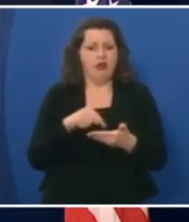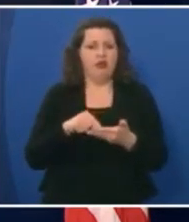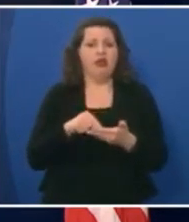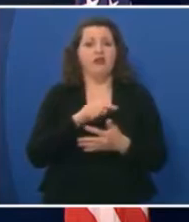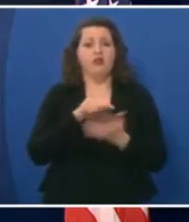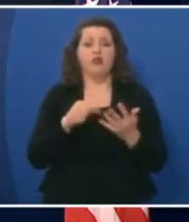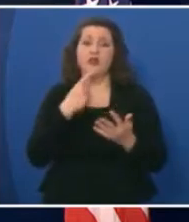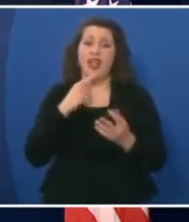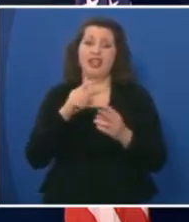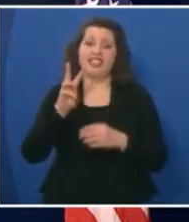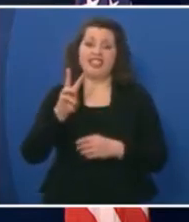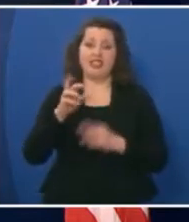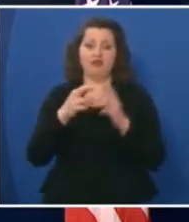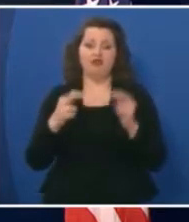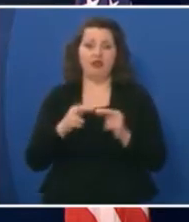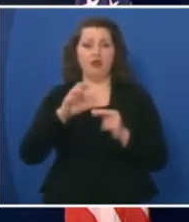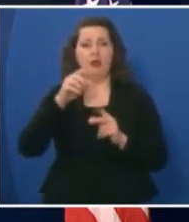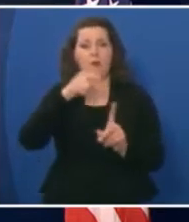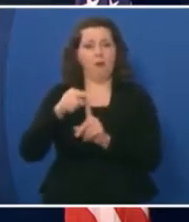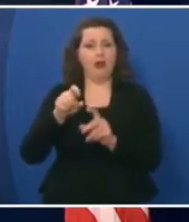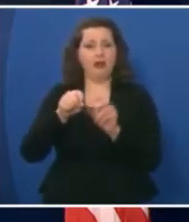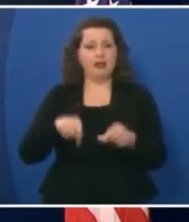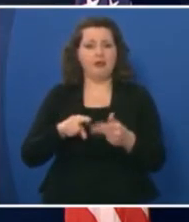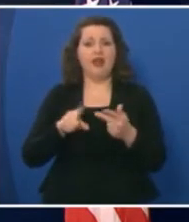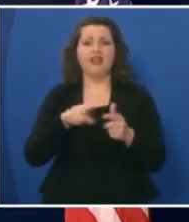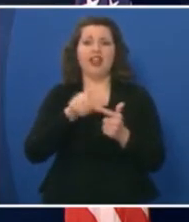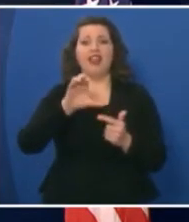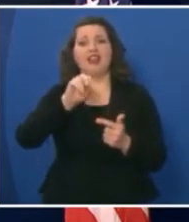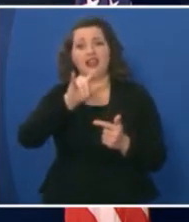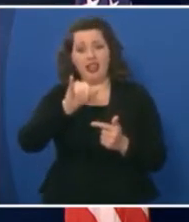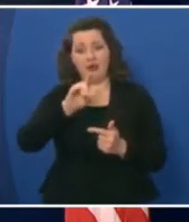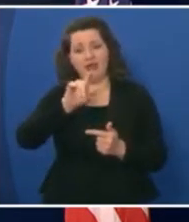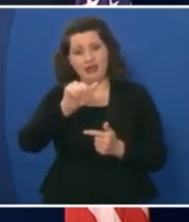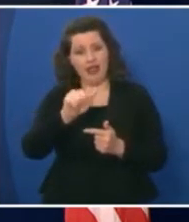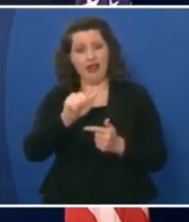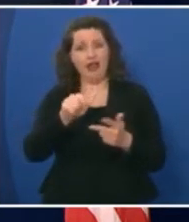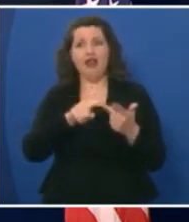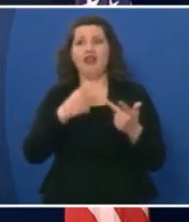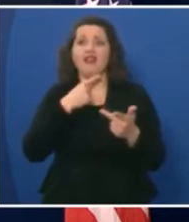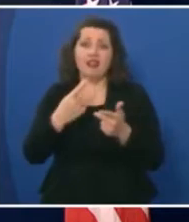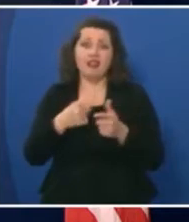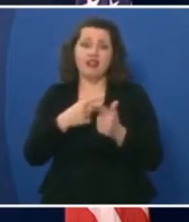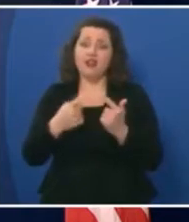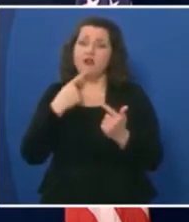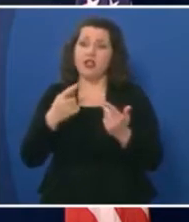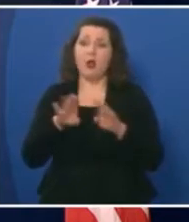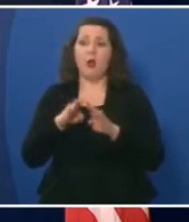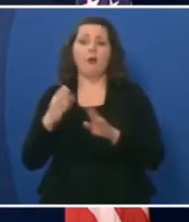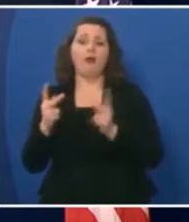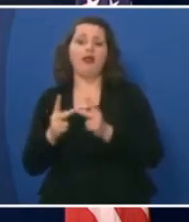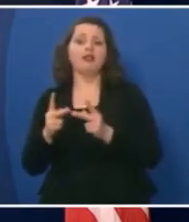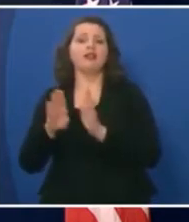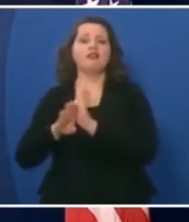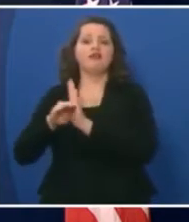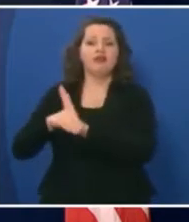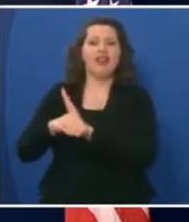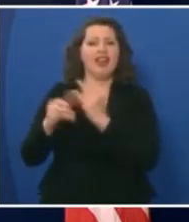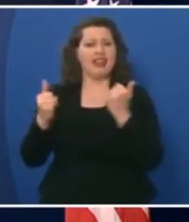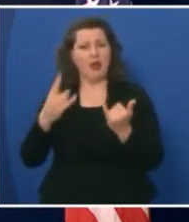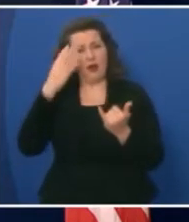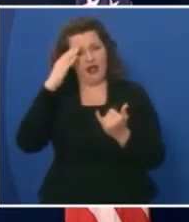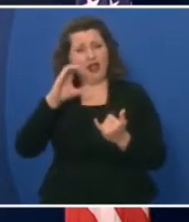6-region point system, then it was county-level data, and you said you were only reopening places that were trending downward. Now you acknowledge you're reopening all counties in